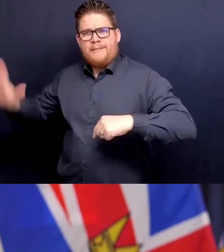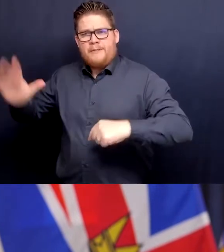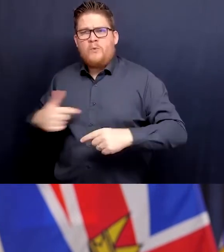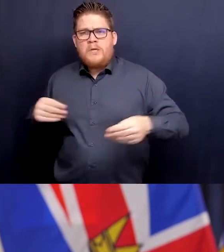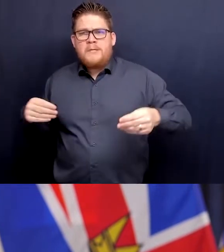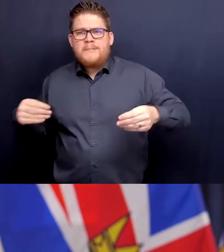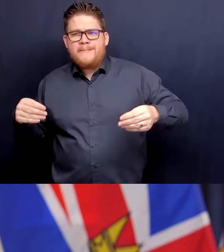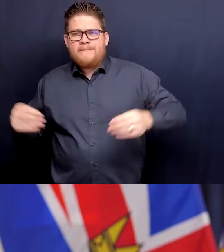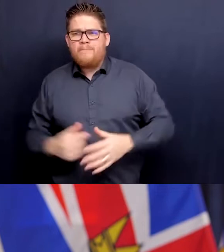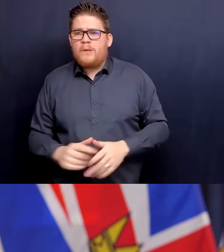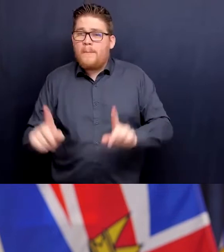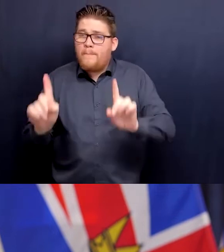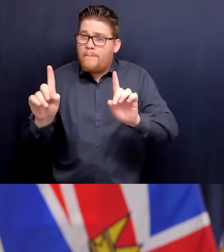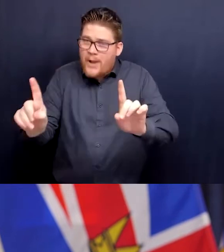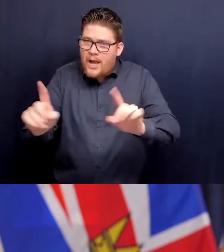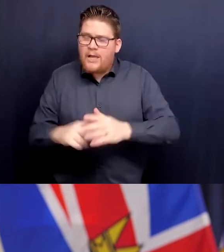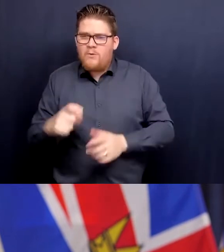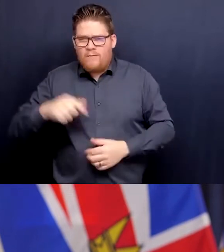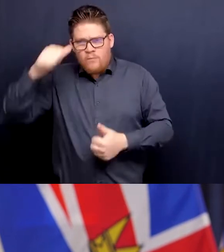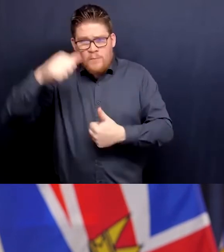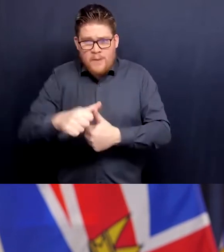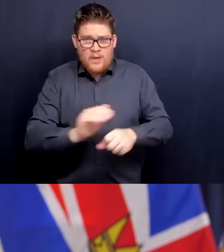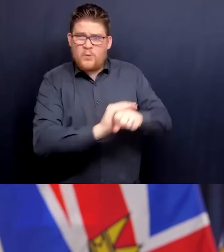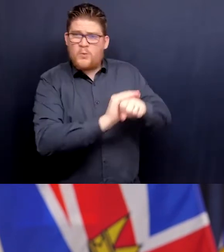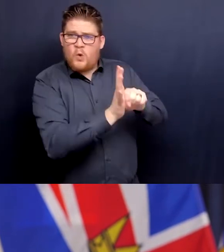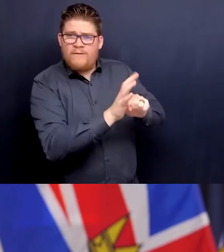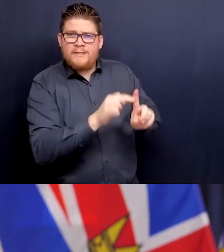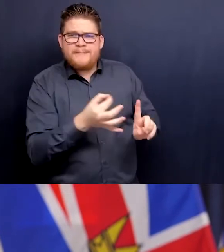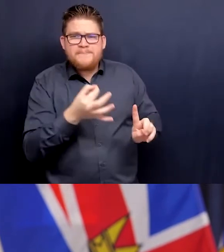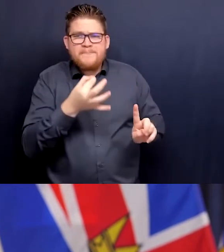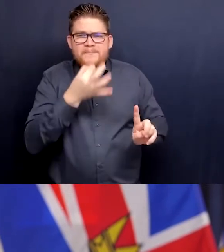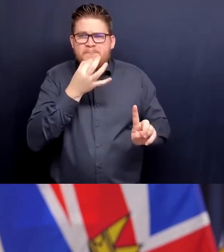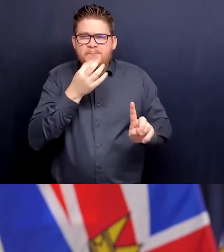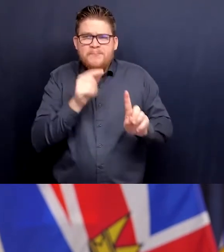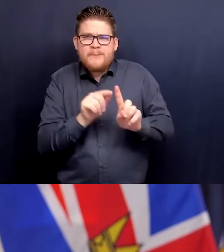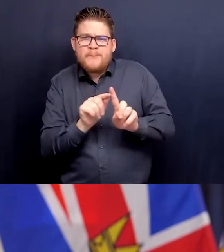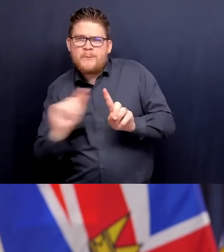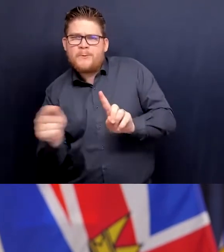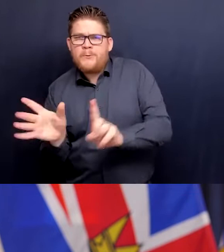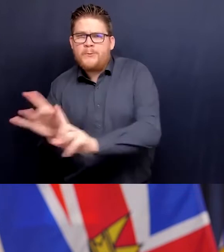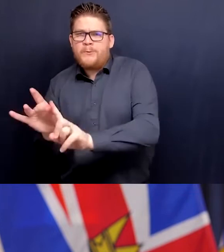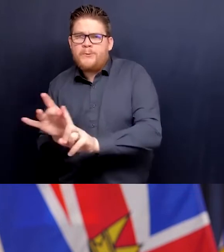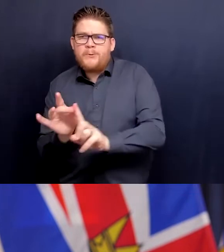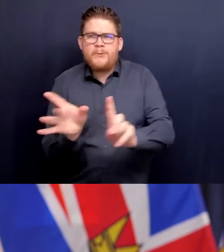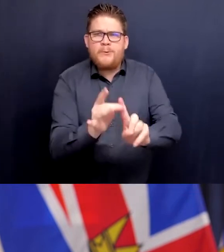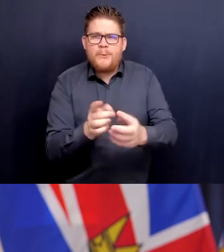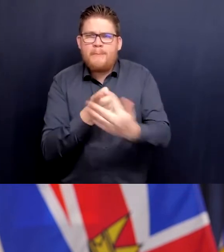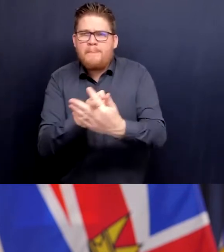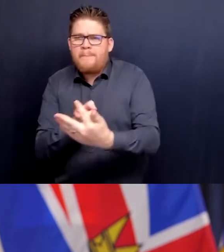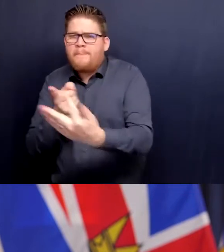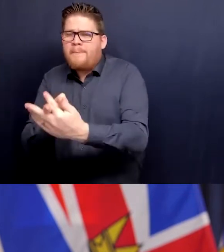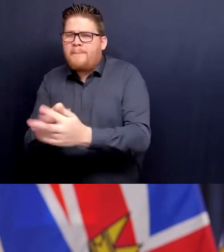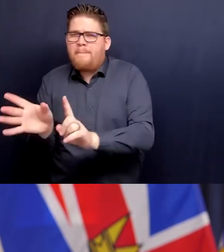which lives to transmit and finds different ways to transmit, and humbled towards the people of BC who have,